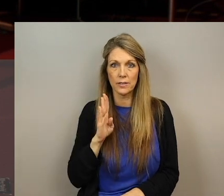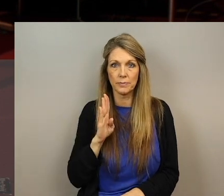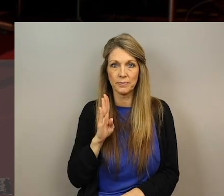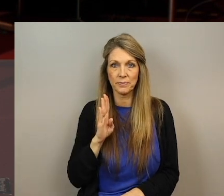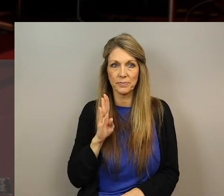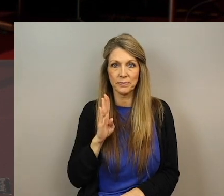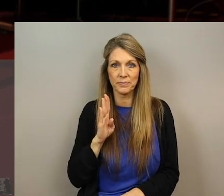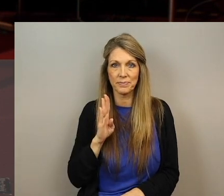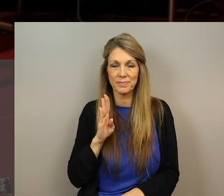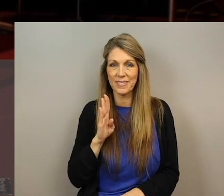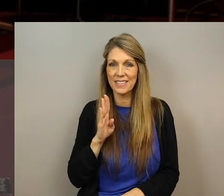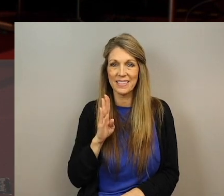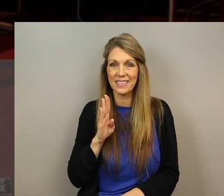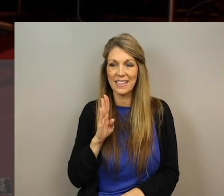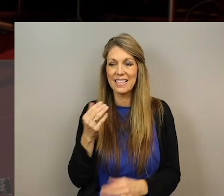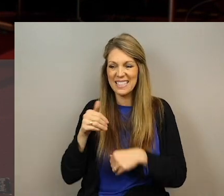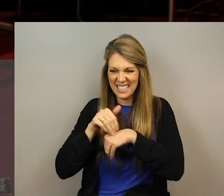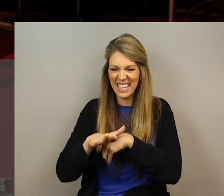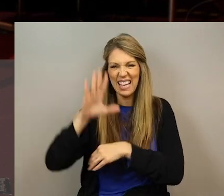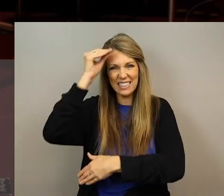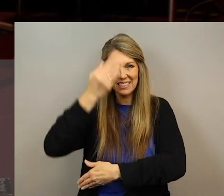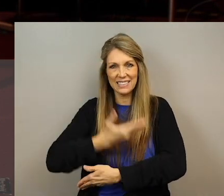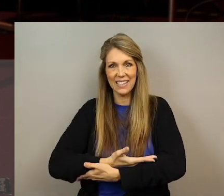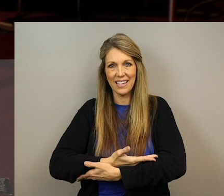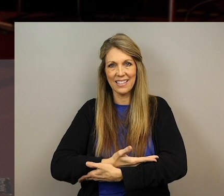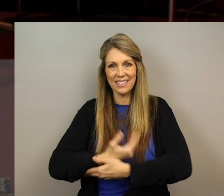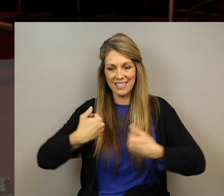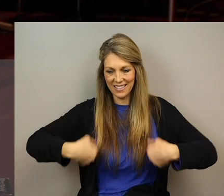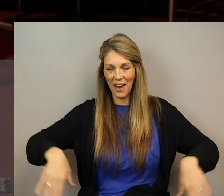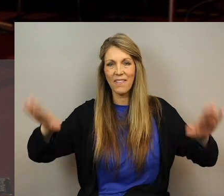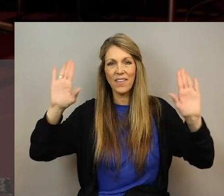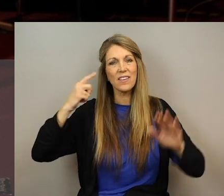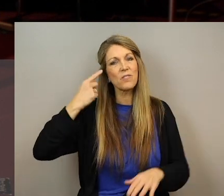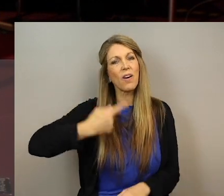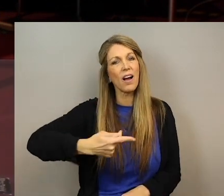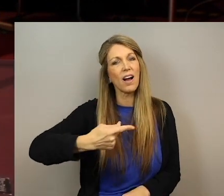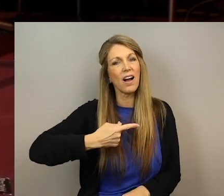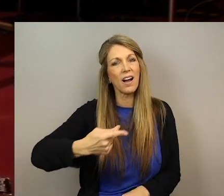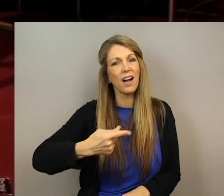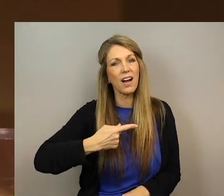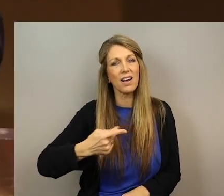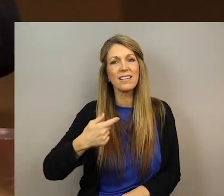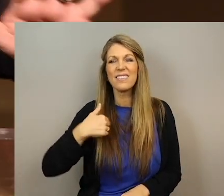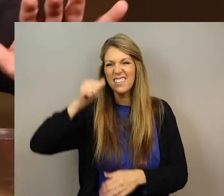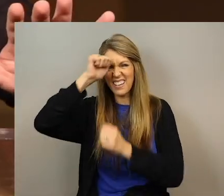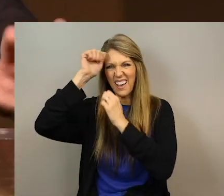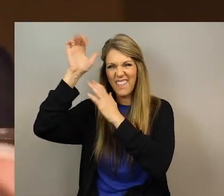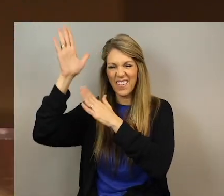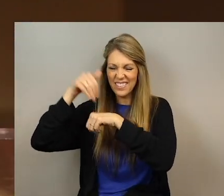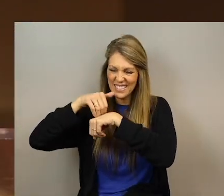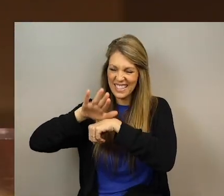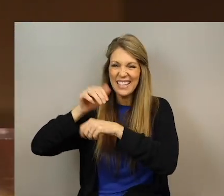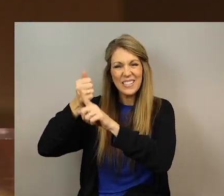not spare his own Son, but gave him up for us, that God the Father would not spare his own